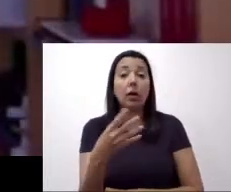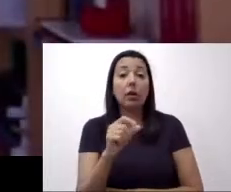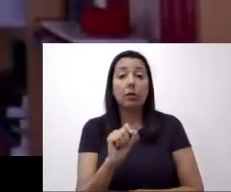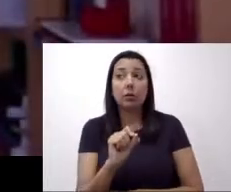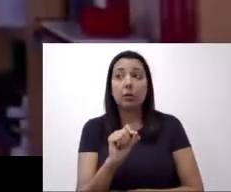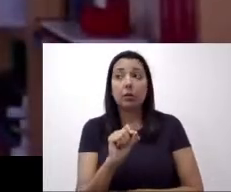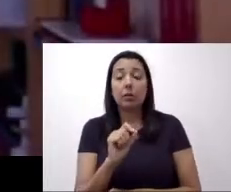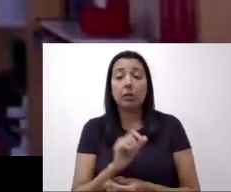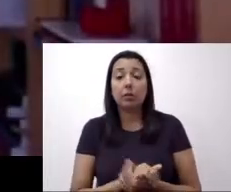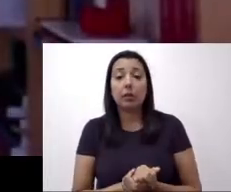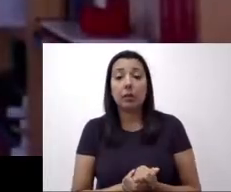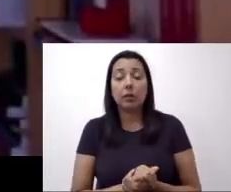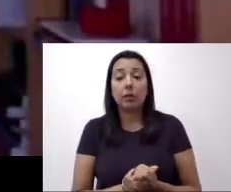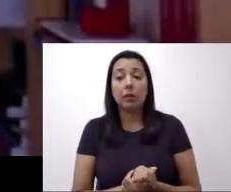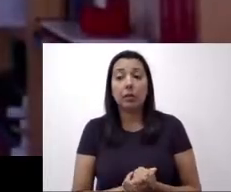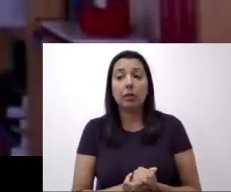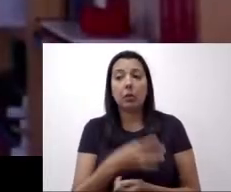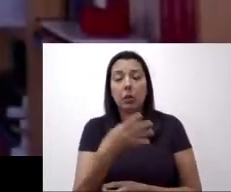so I